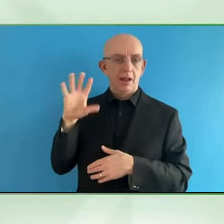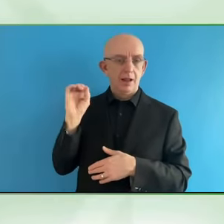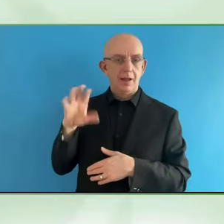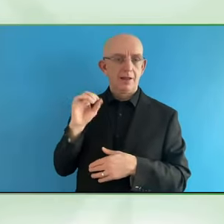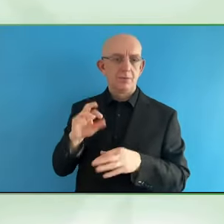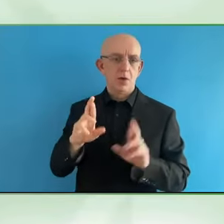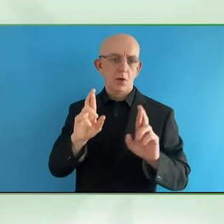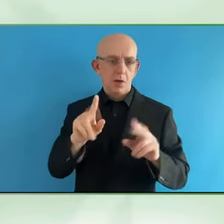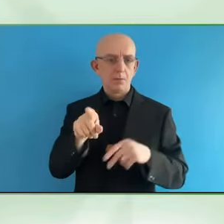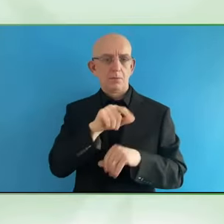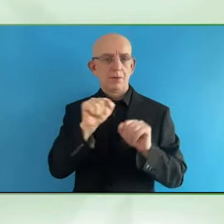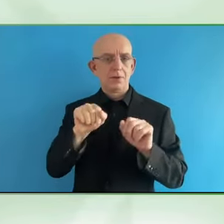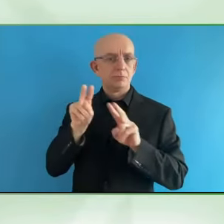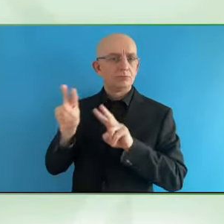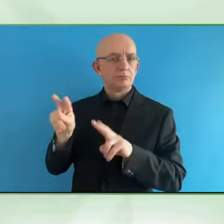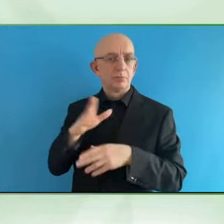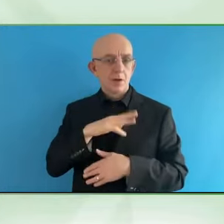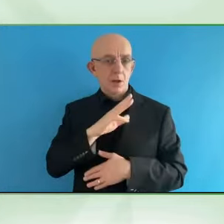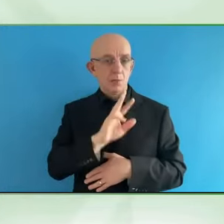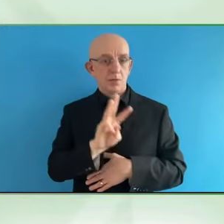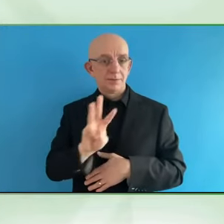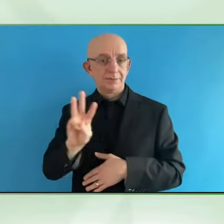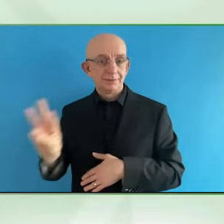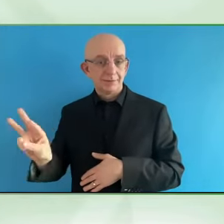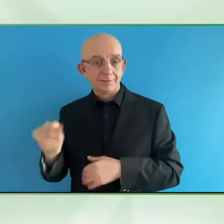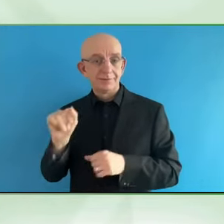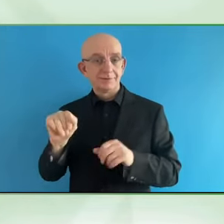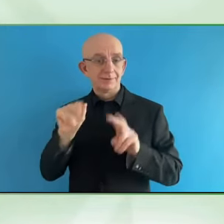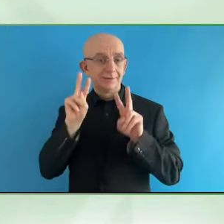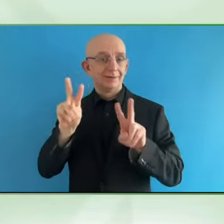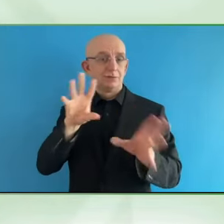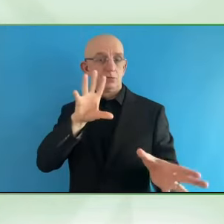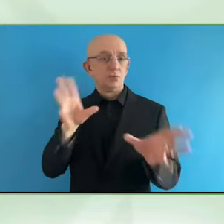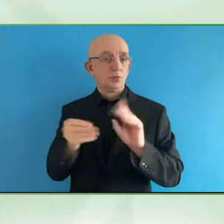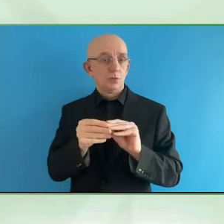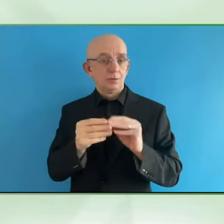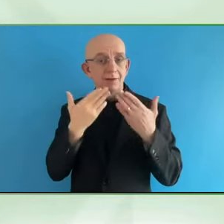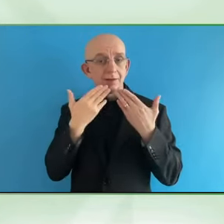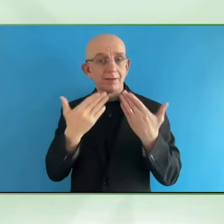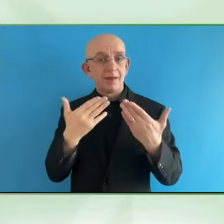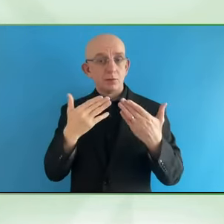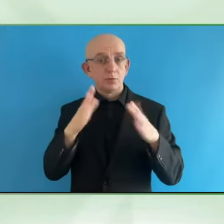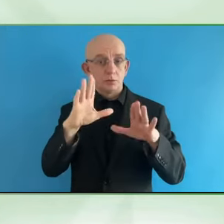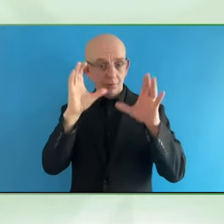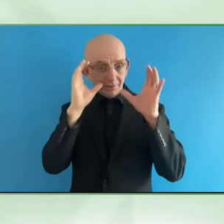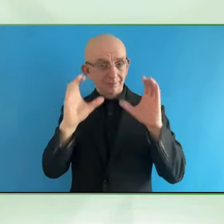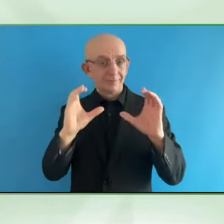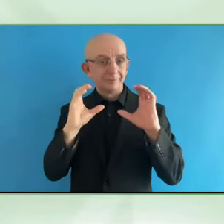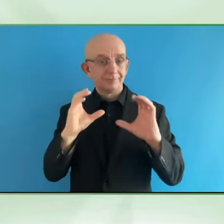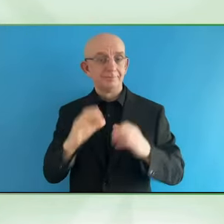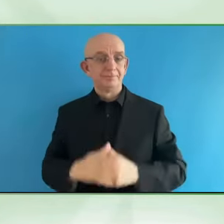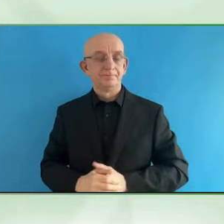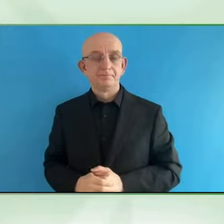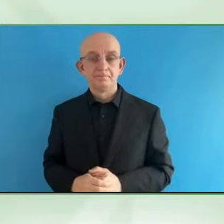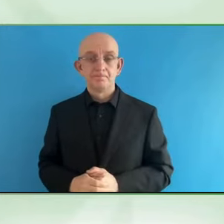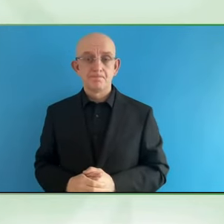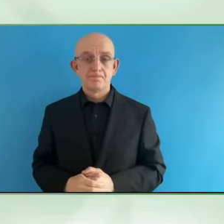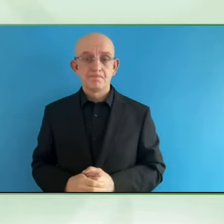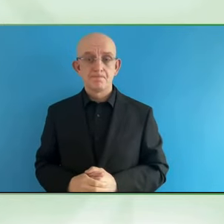Thank you, Margarita. Thank you, Margarita, for your compact presentation on the activities